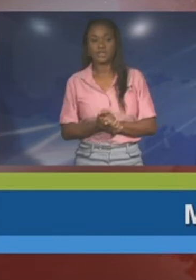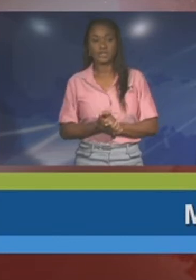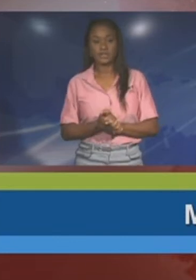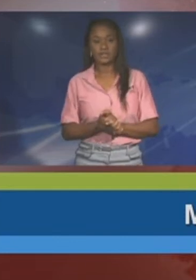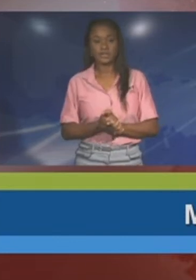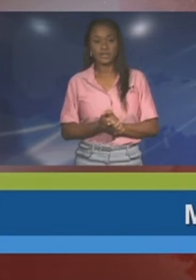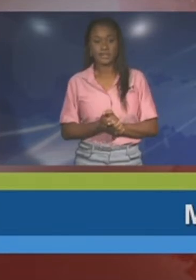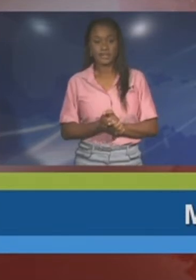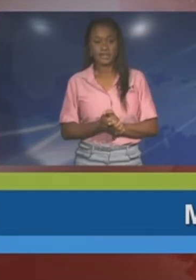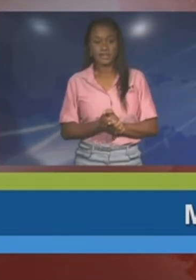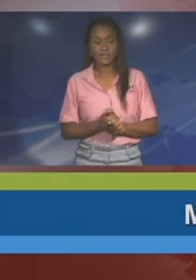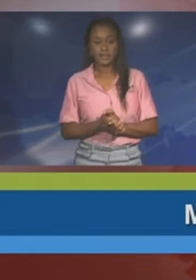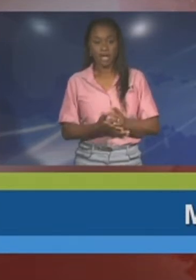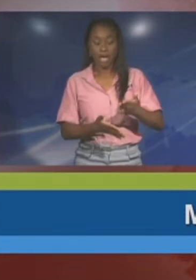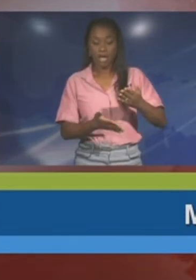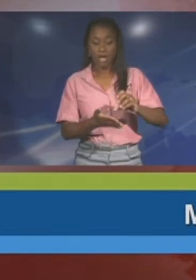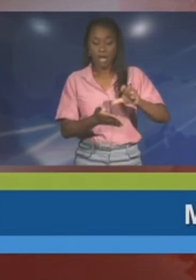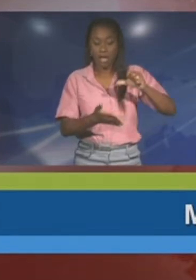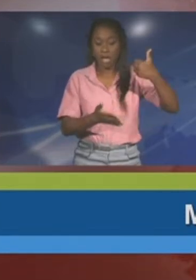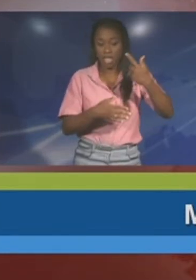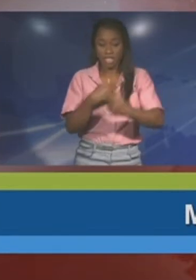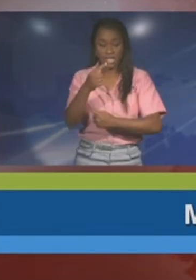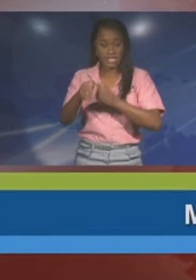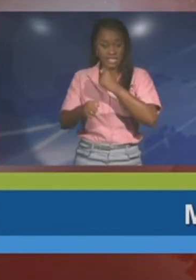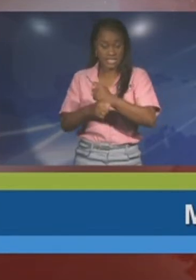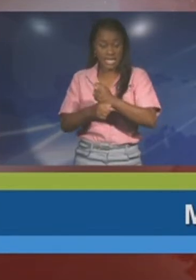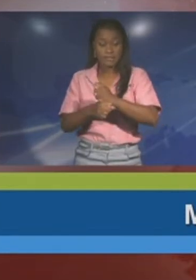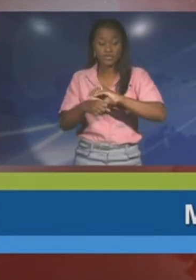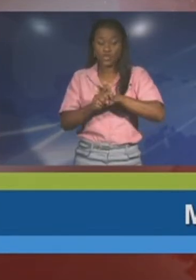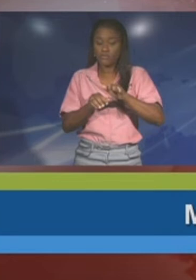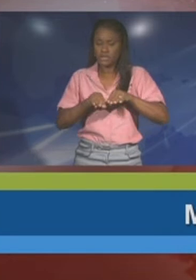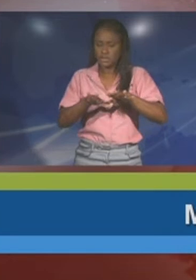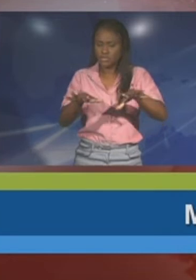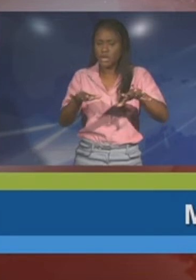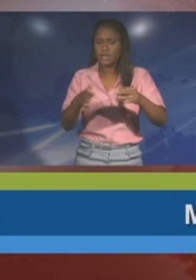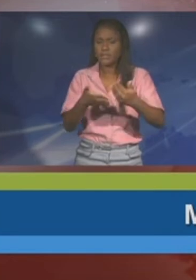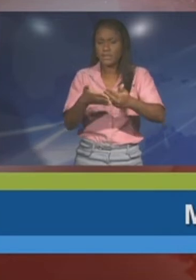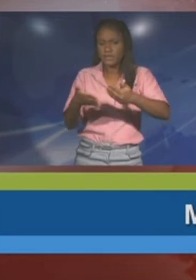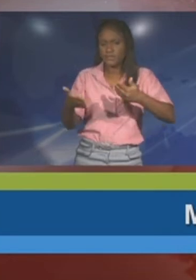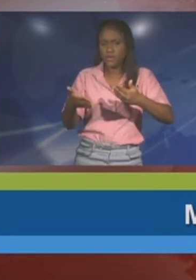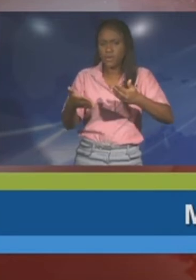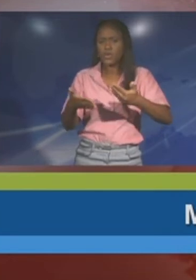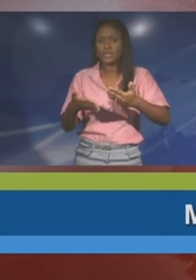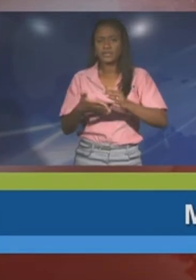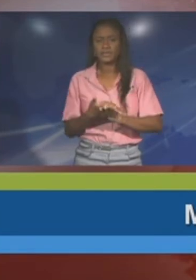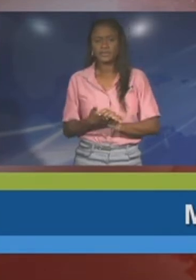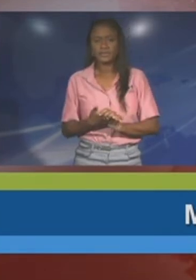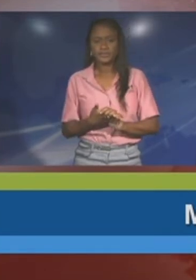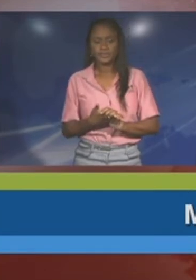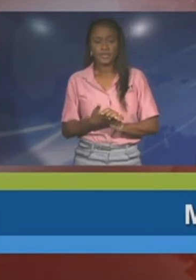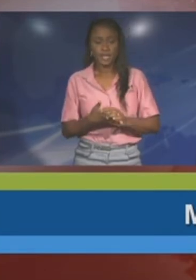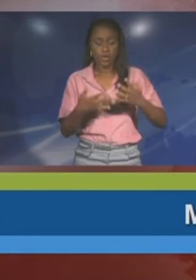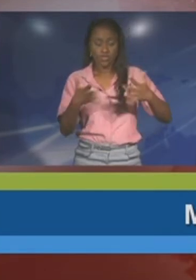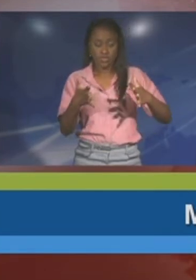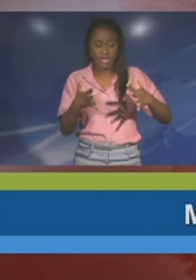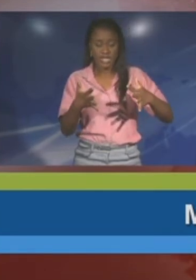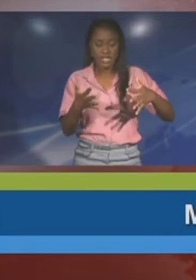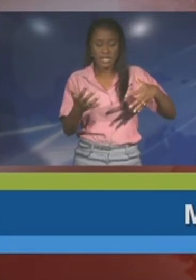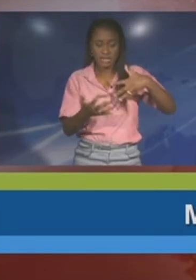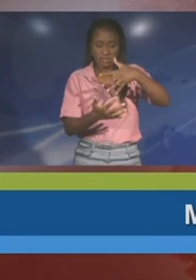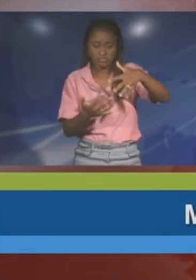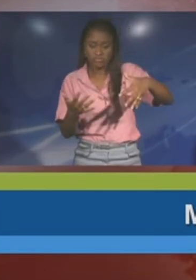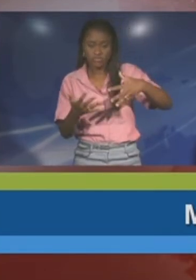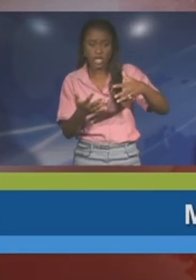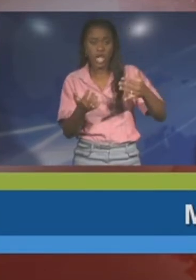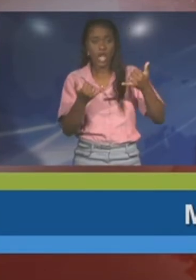previous variant of concern that was circulating before, that is a variant of concern that was already in circulation